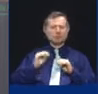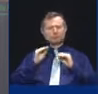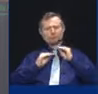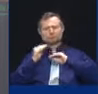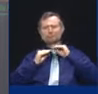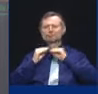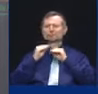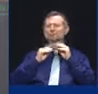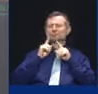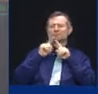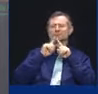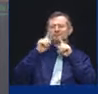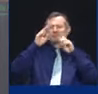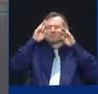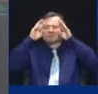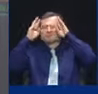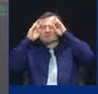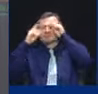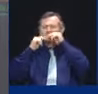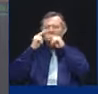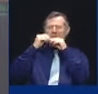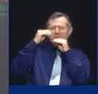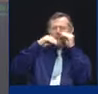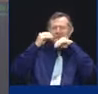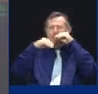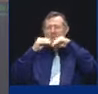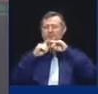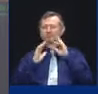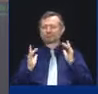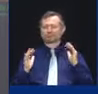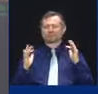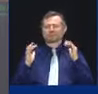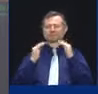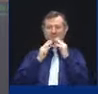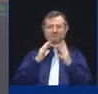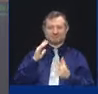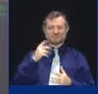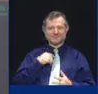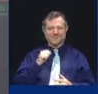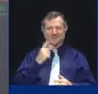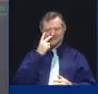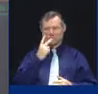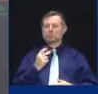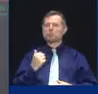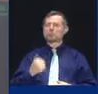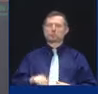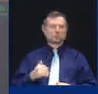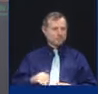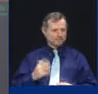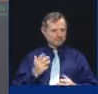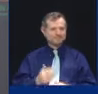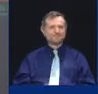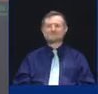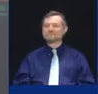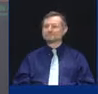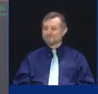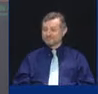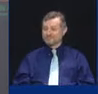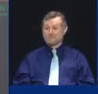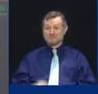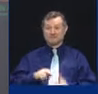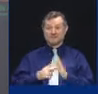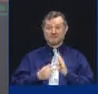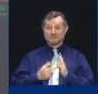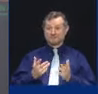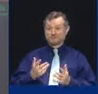to build, the ability to see a goal come to life. Now, I don't know if there was a connection